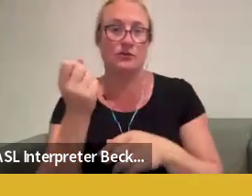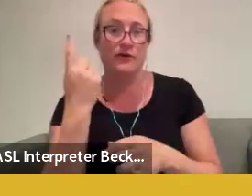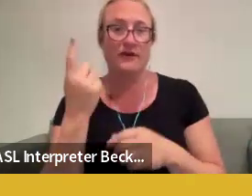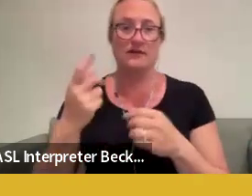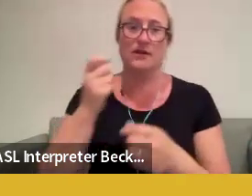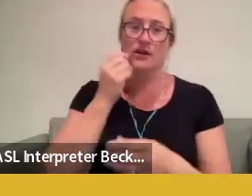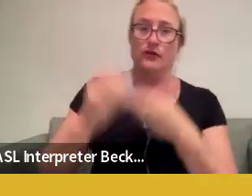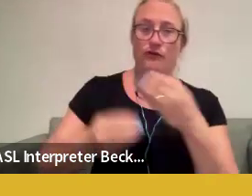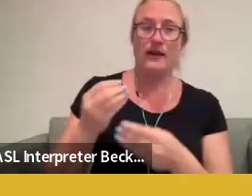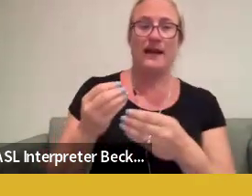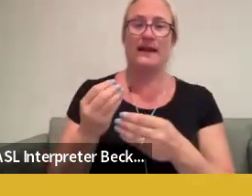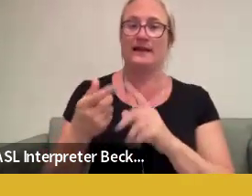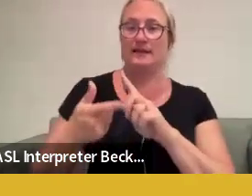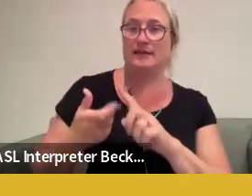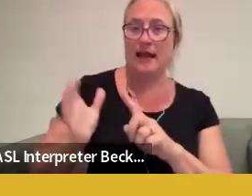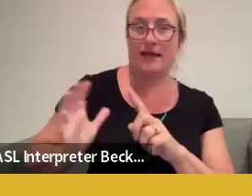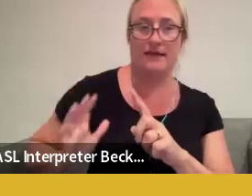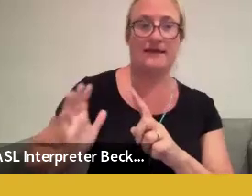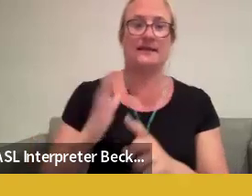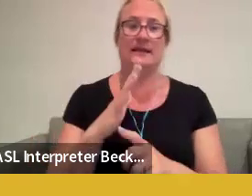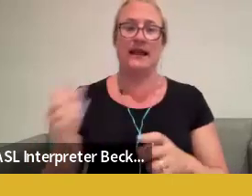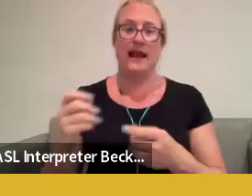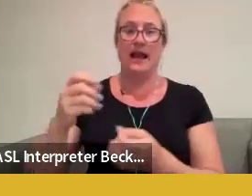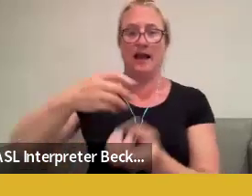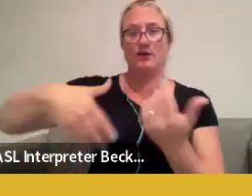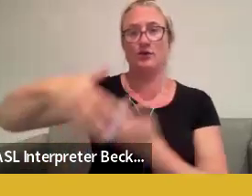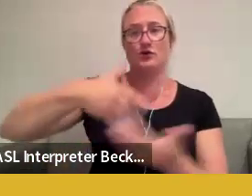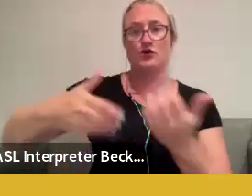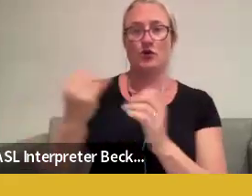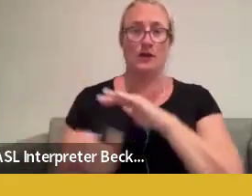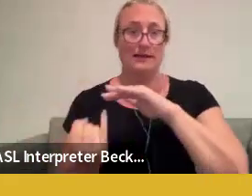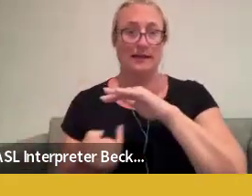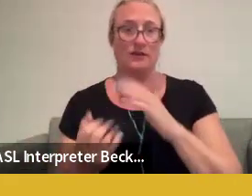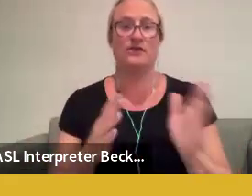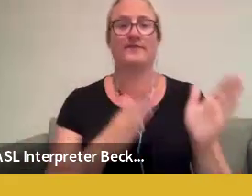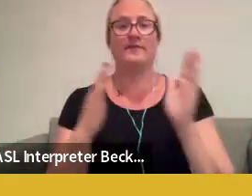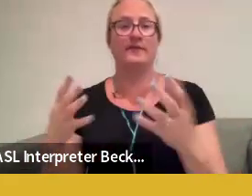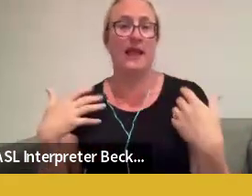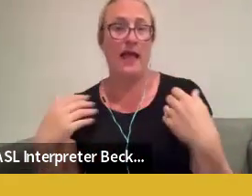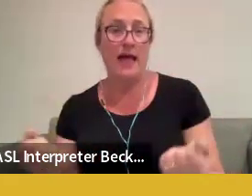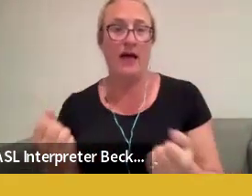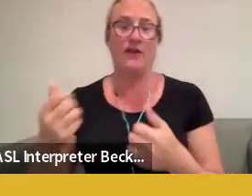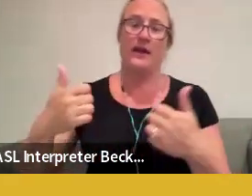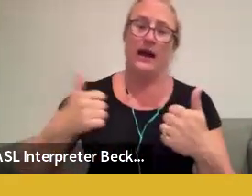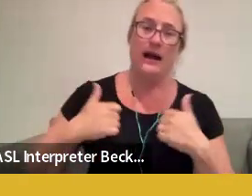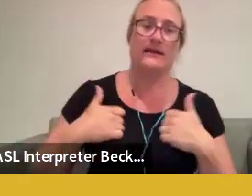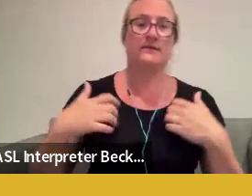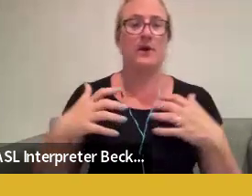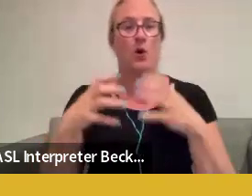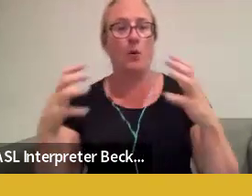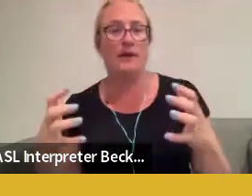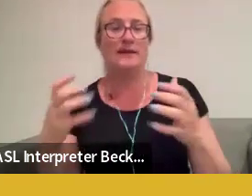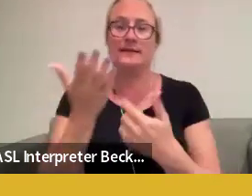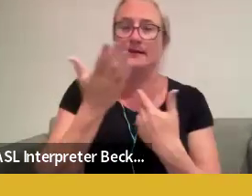social isolation. We look at health status factors. So this might be asthma, obesity, diabetes, hypertension,